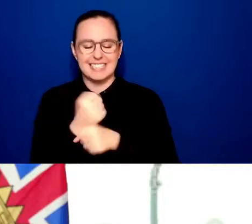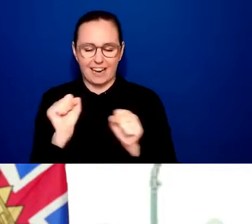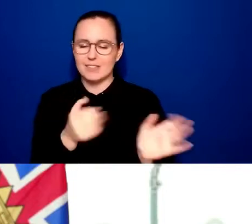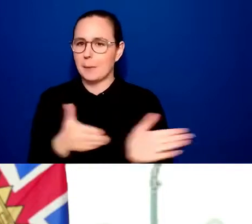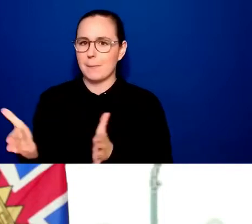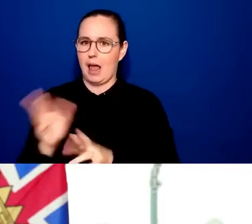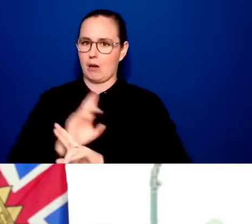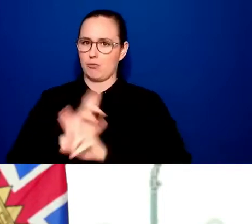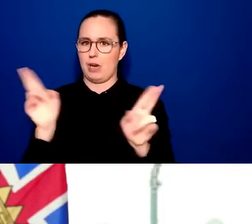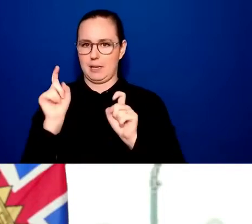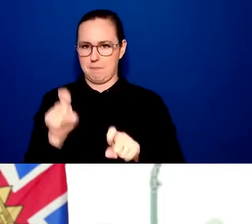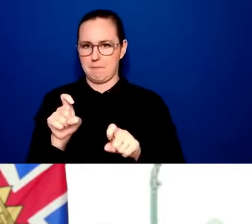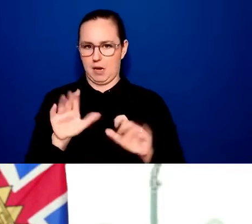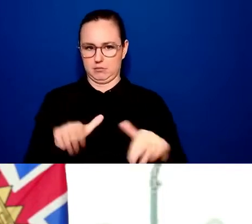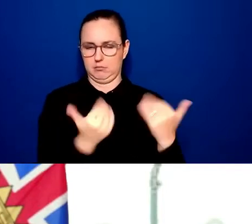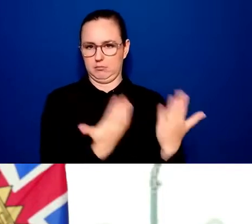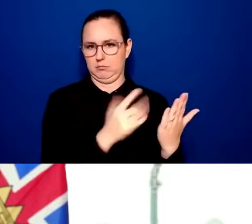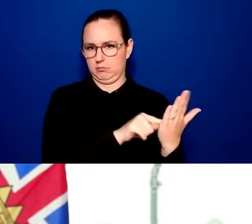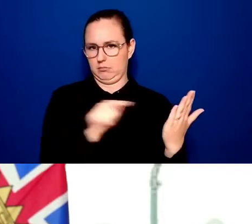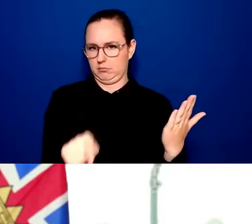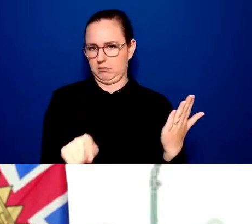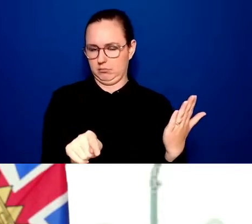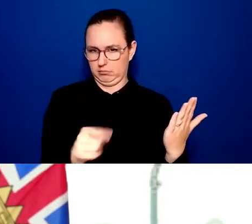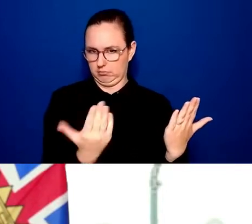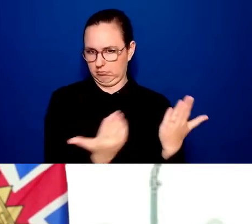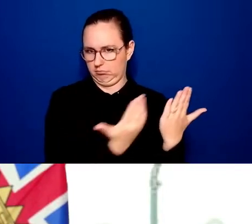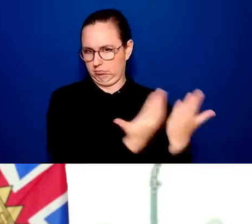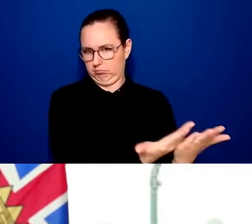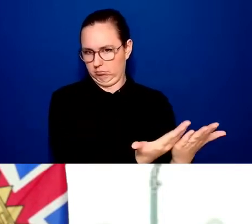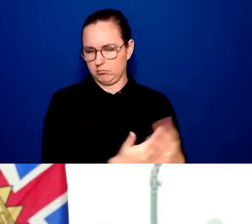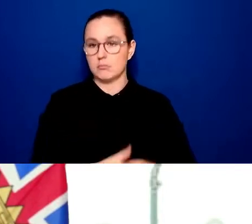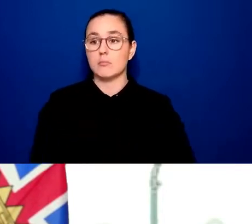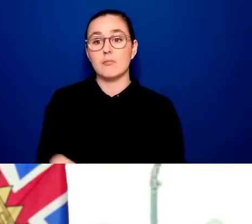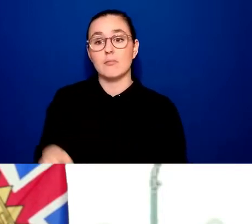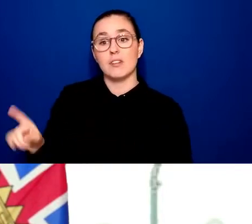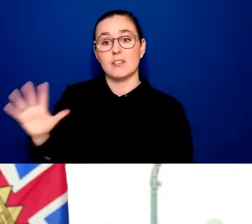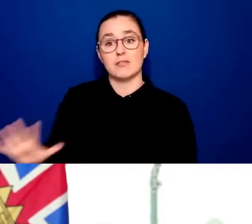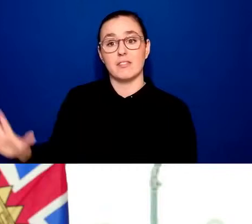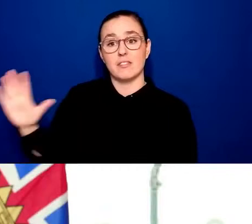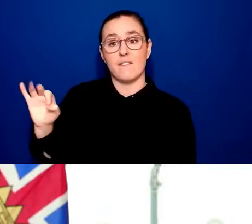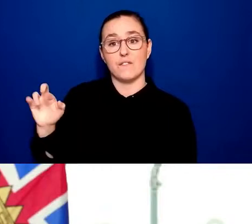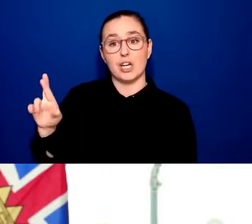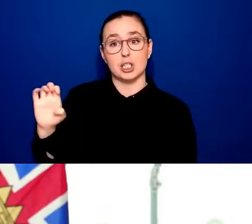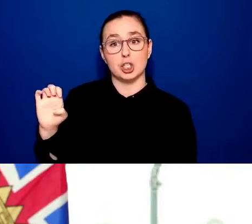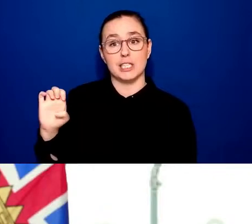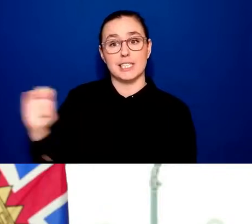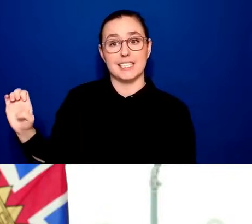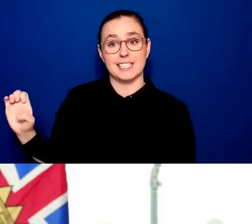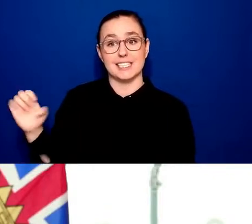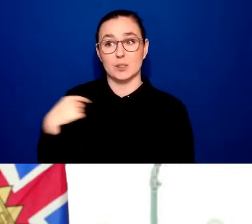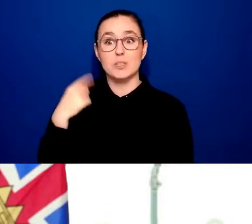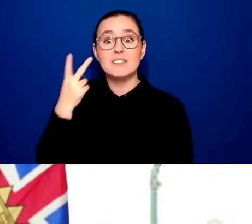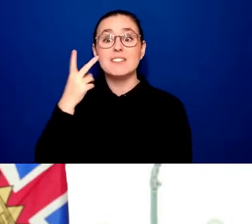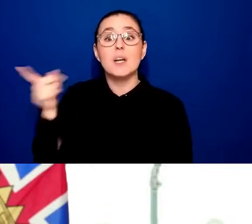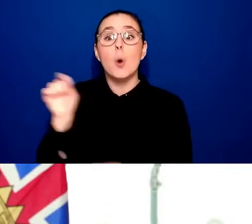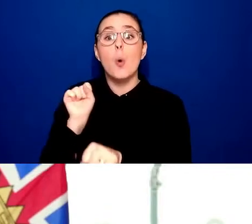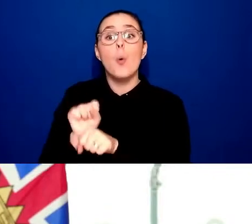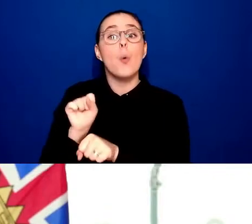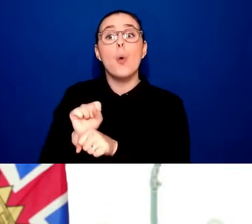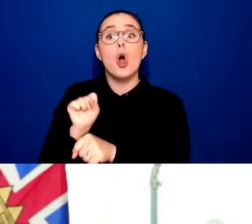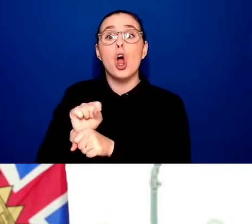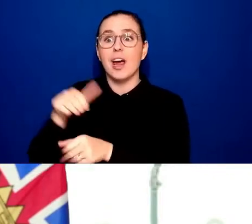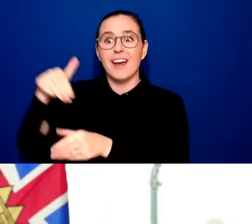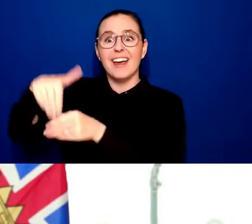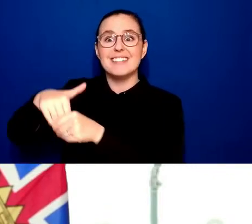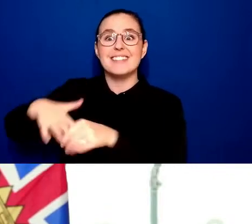One of the other areas in Fraser East that has been concerning has been transmission in indoor workplaces, and we'll be stepping up the